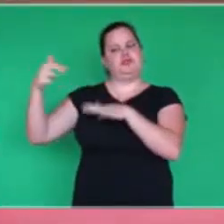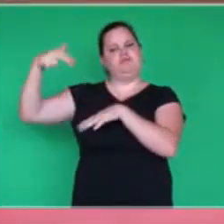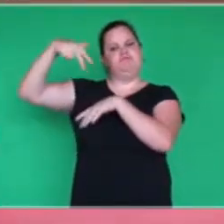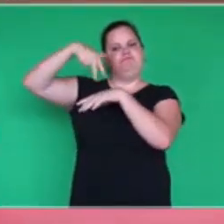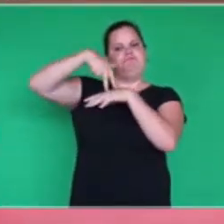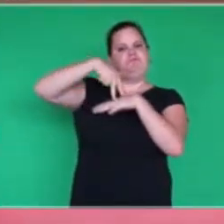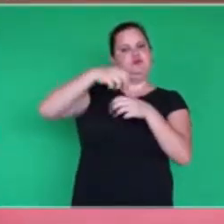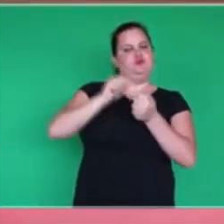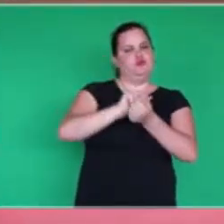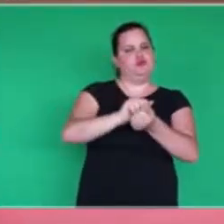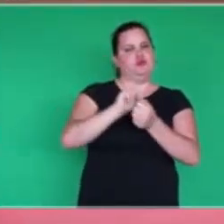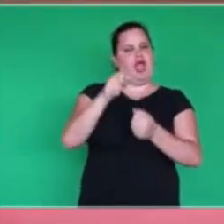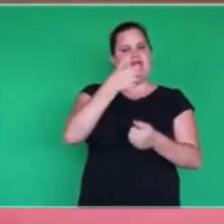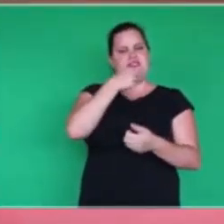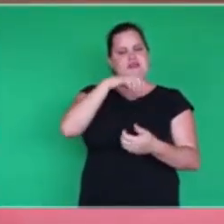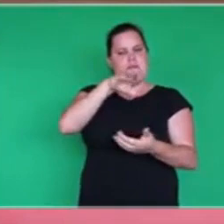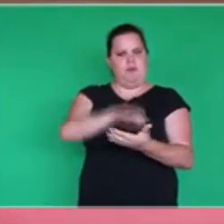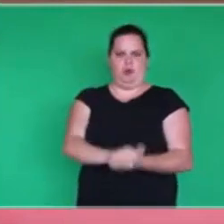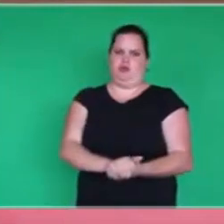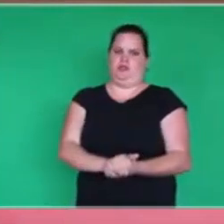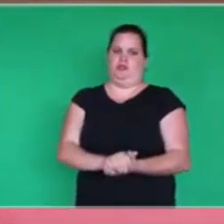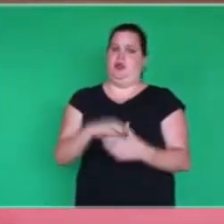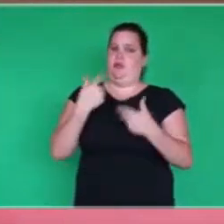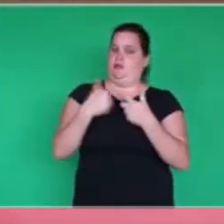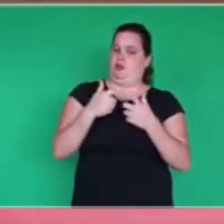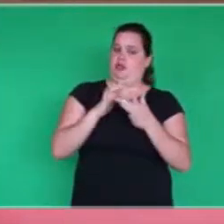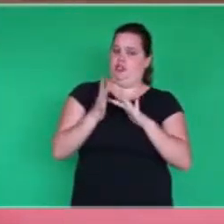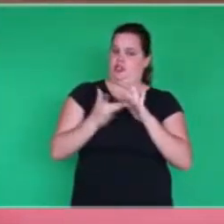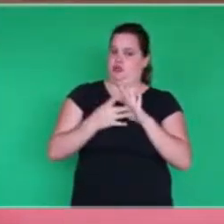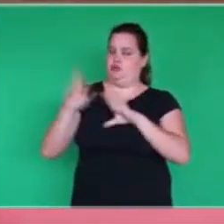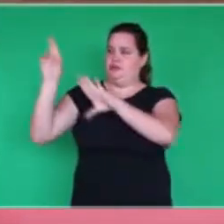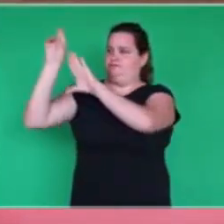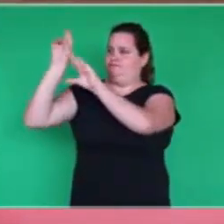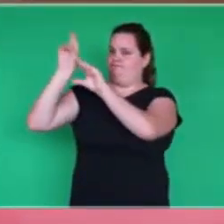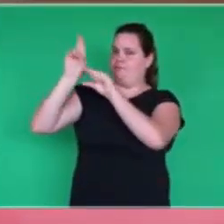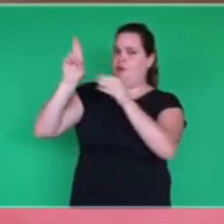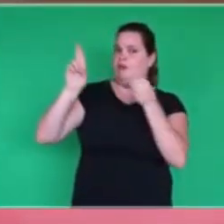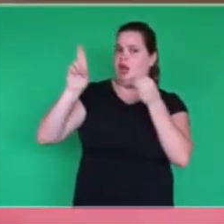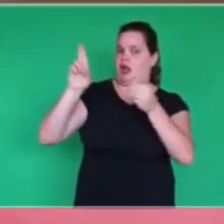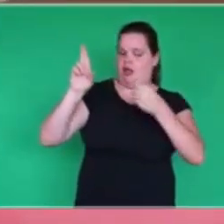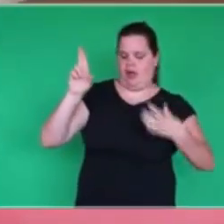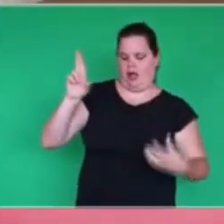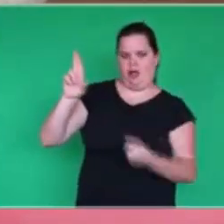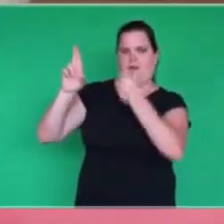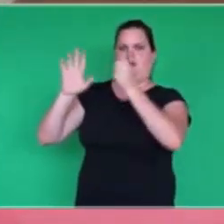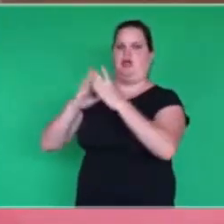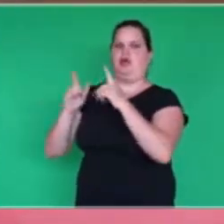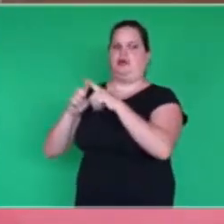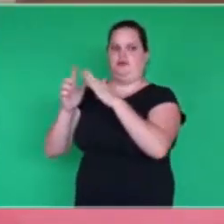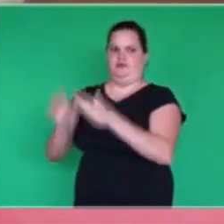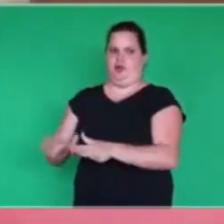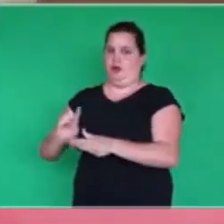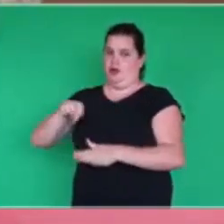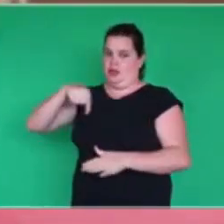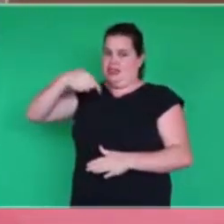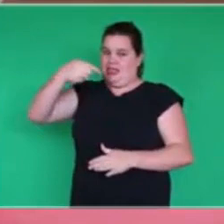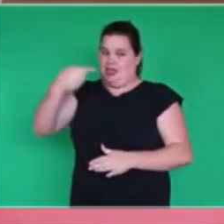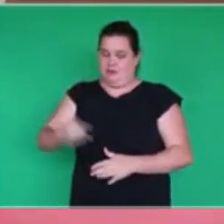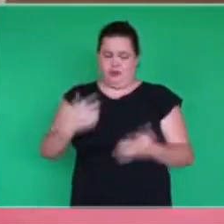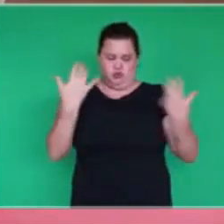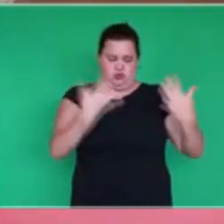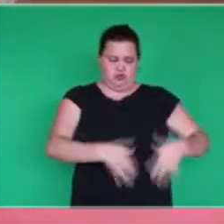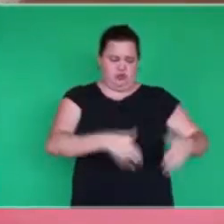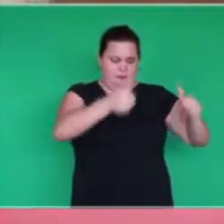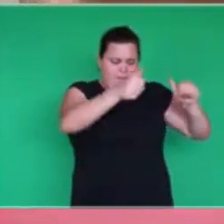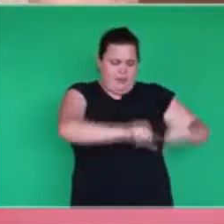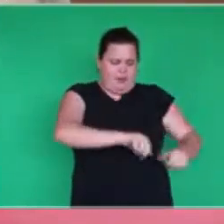time, Jesus shall not come for the saints, but now with the saints to establish